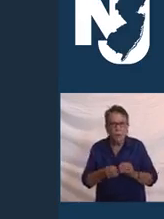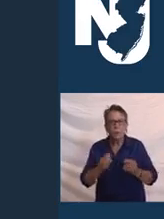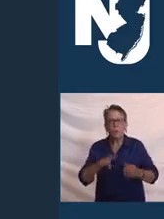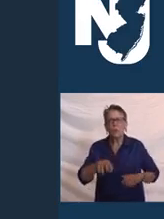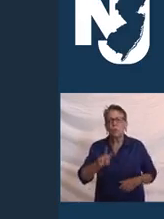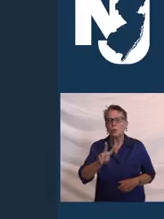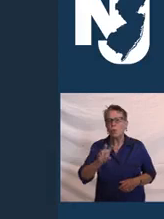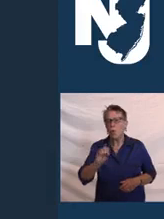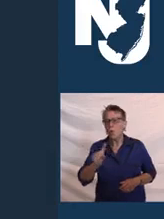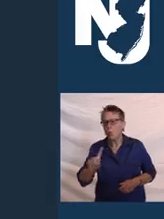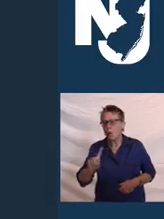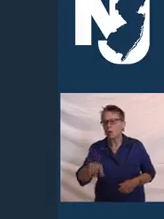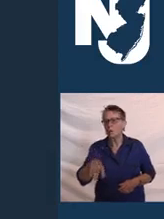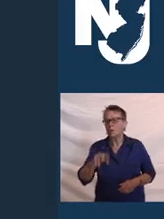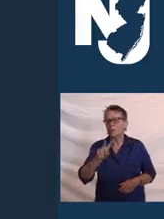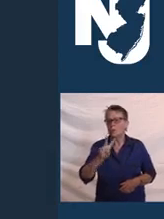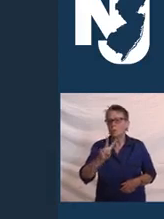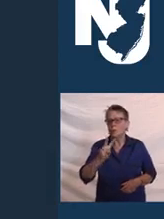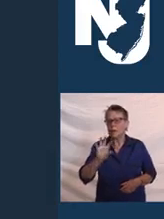201-291-4100,